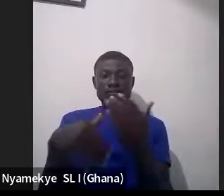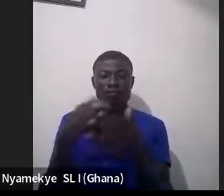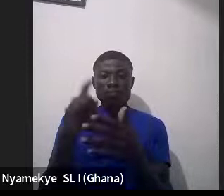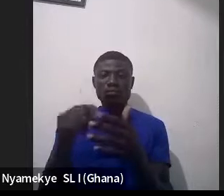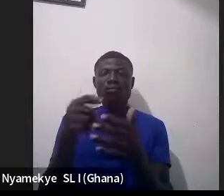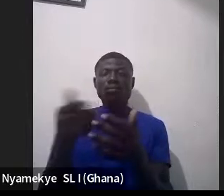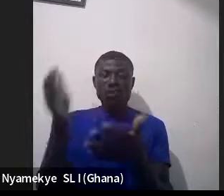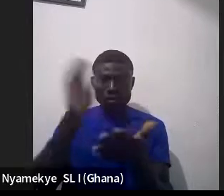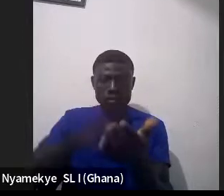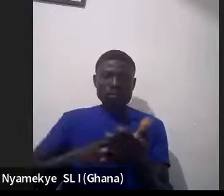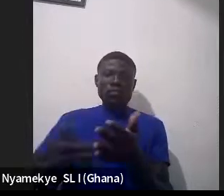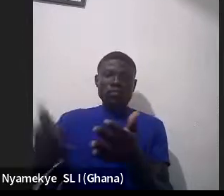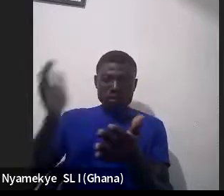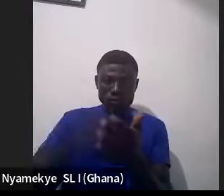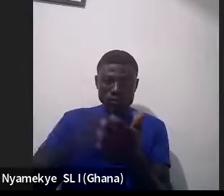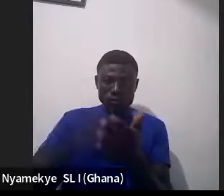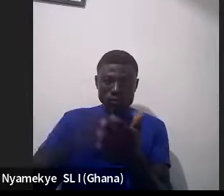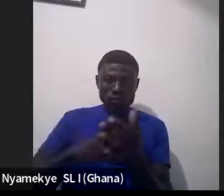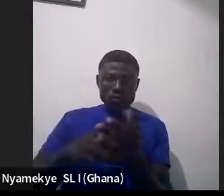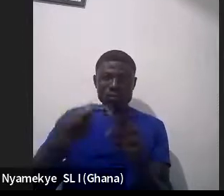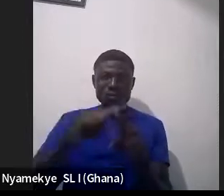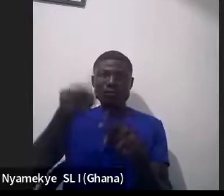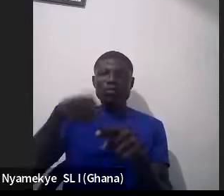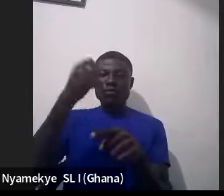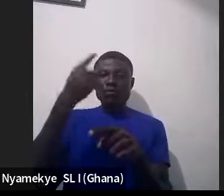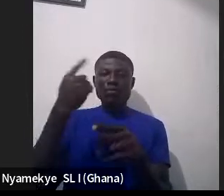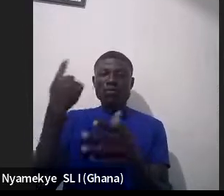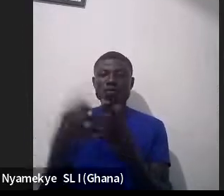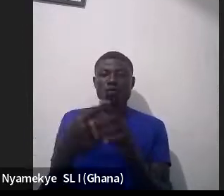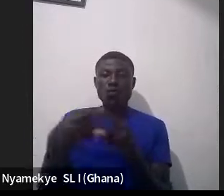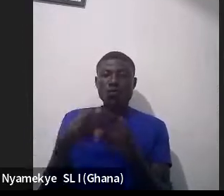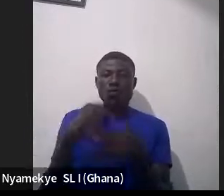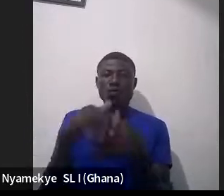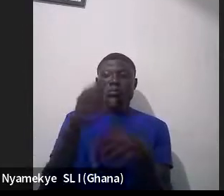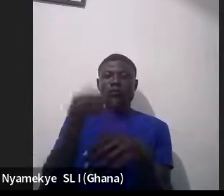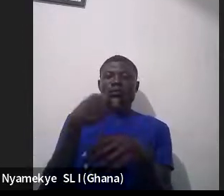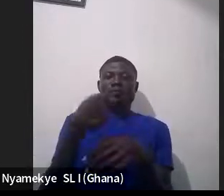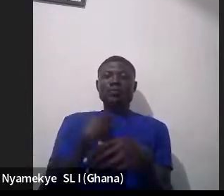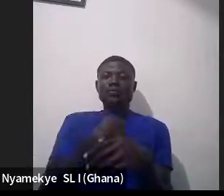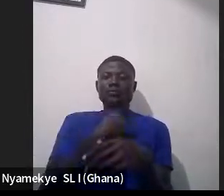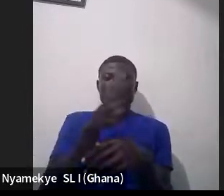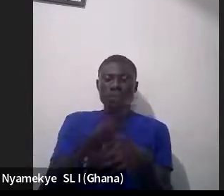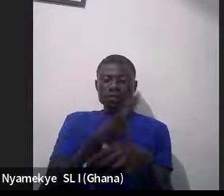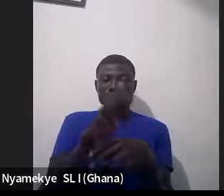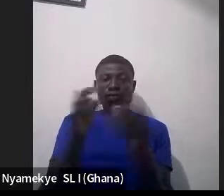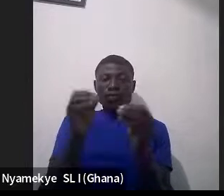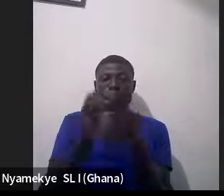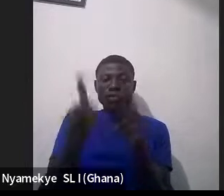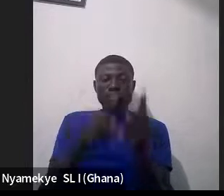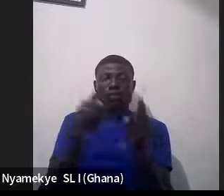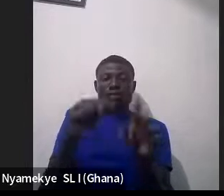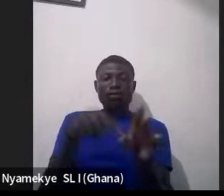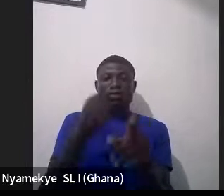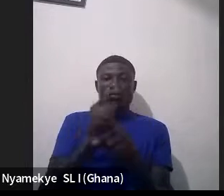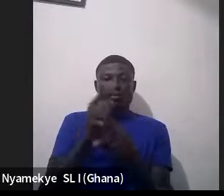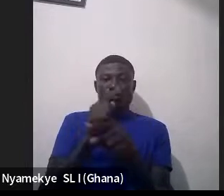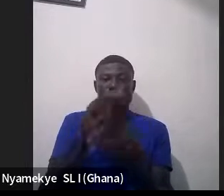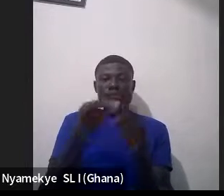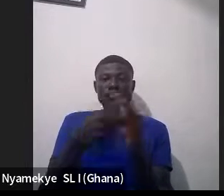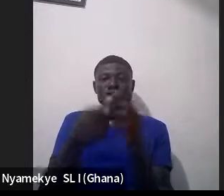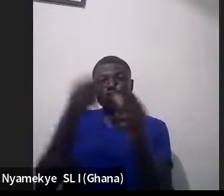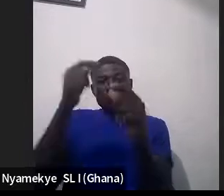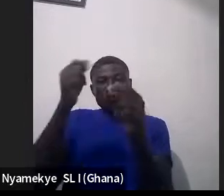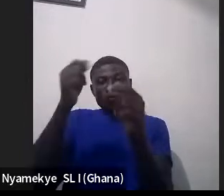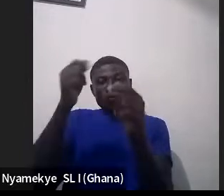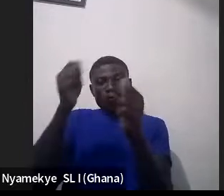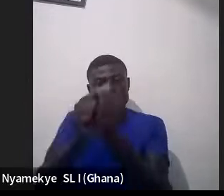said, the word what, like we used to, well, a lot of people still teach just like with sight words. It really